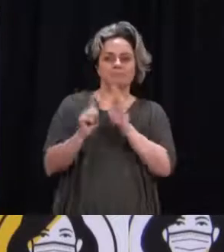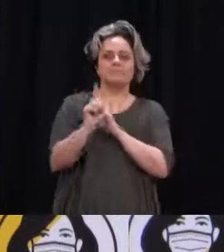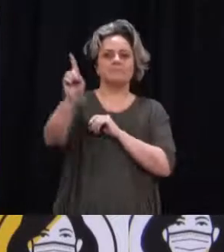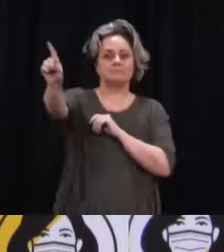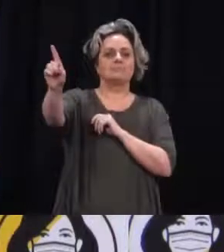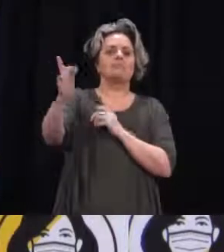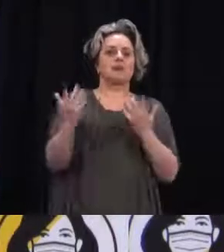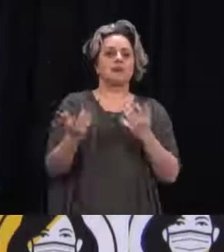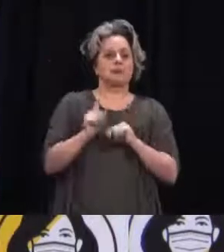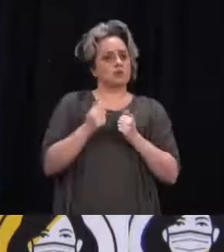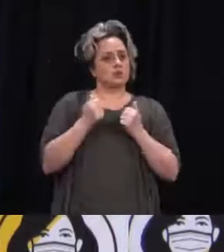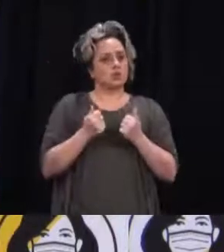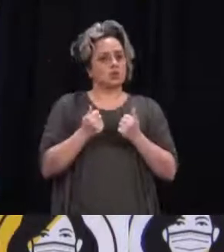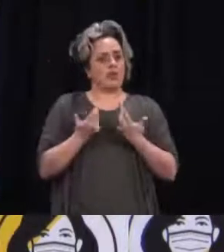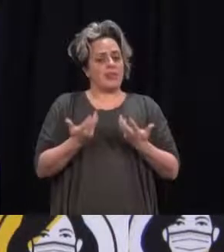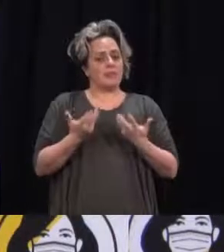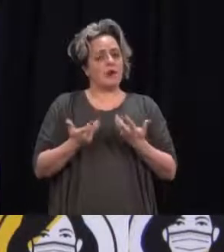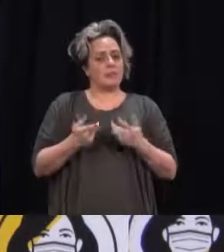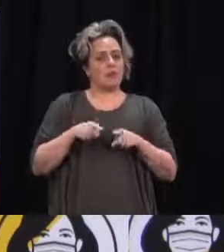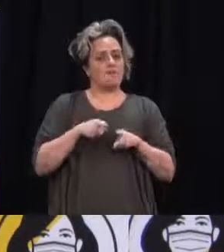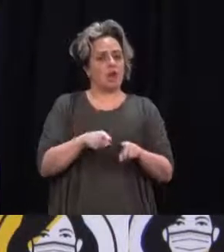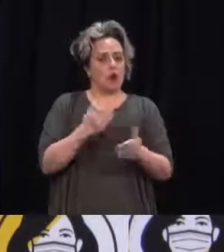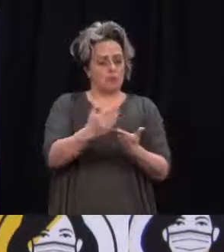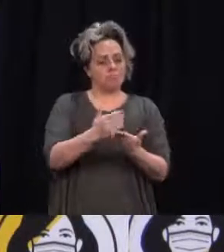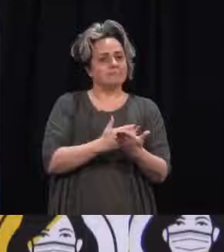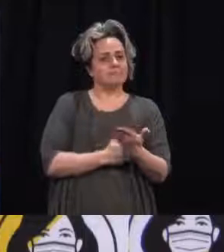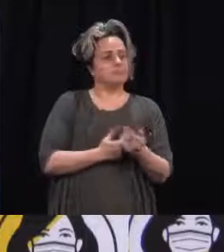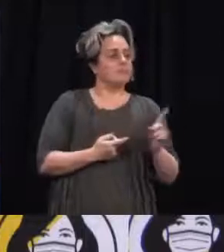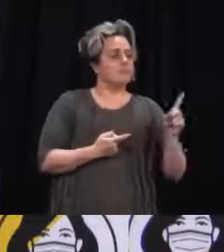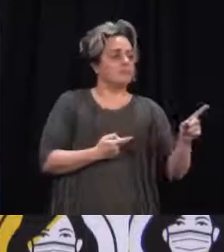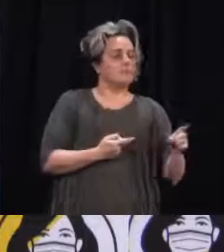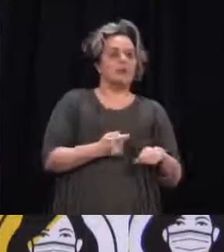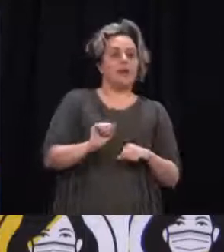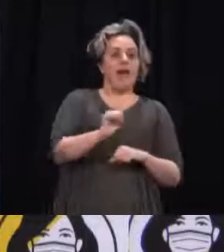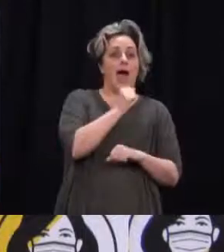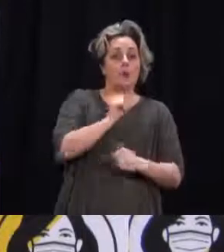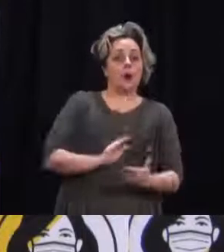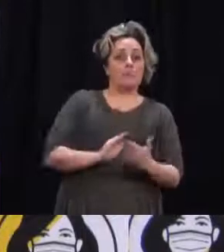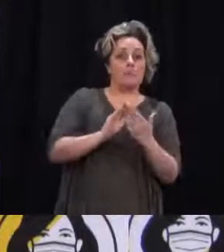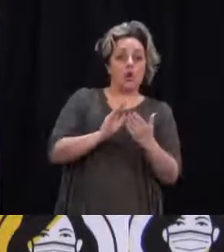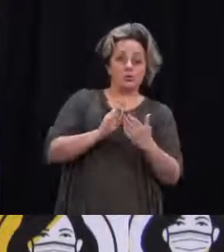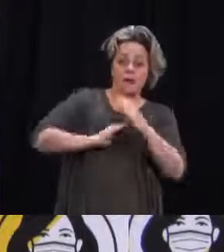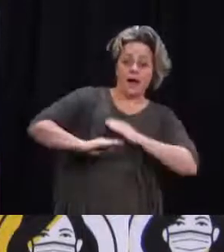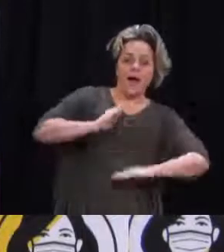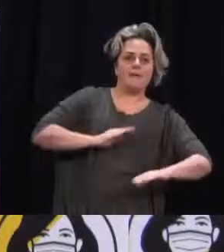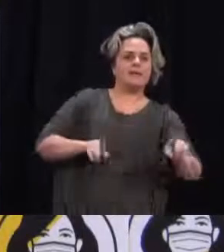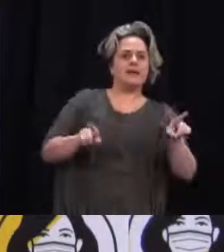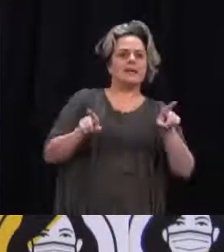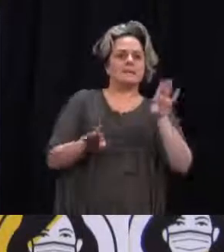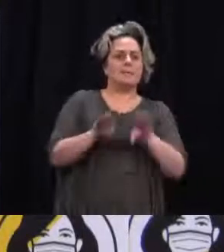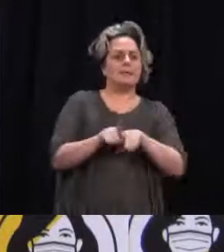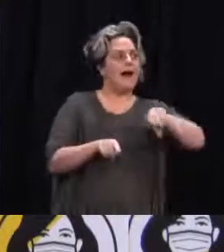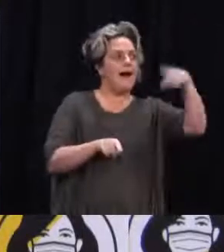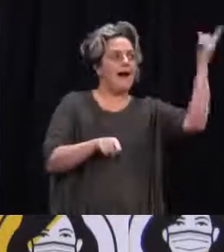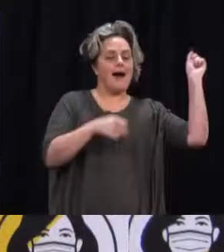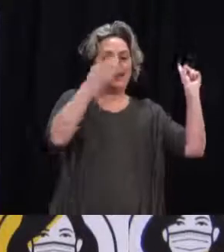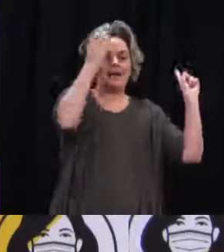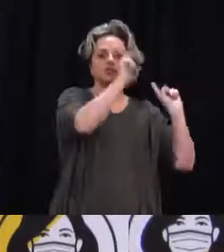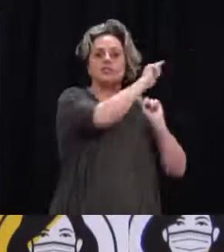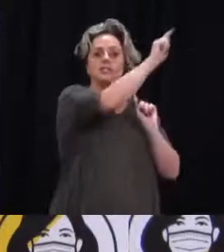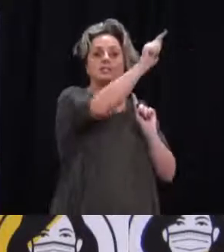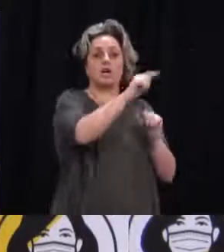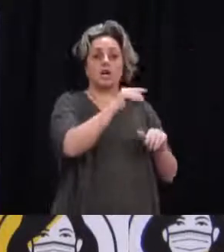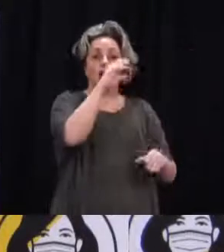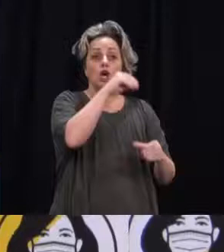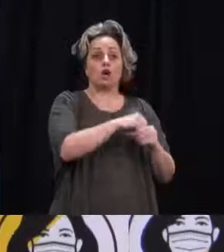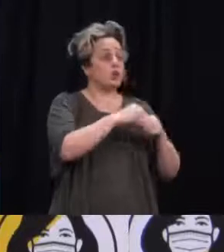good position. But Dr. Bloomfield. Just one comment is the approach we've taken is exactly the approach that most other countries have taken, including those with high